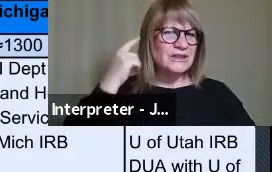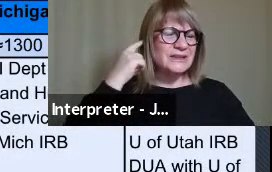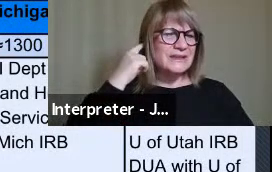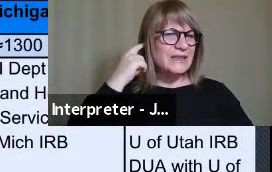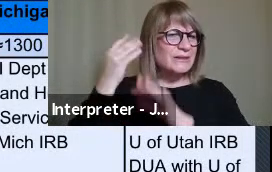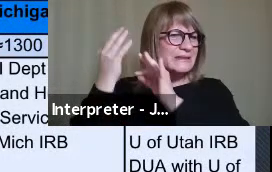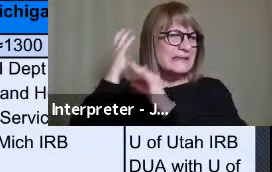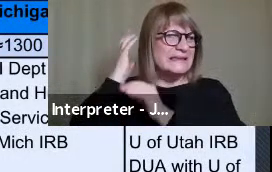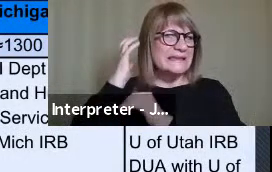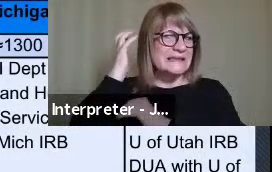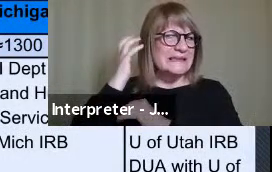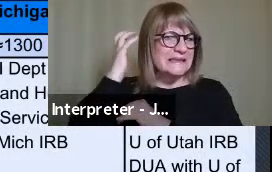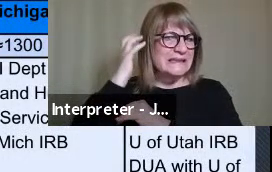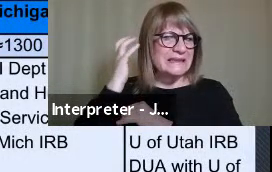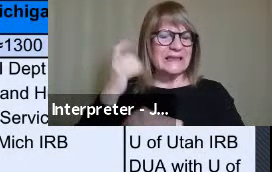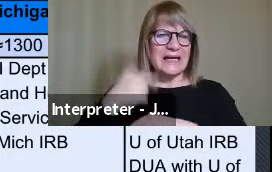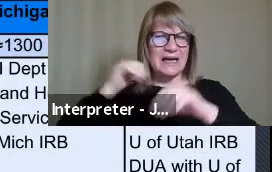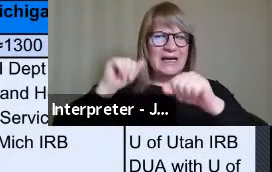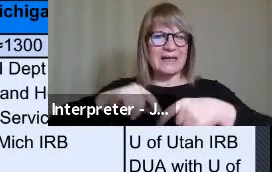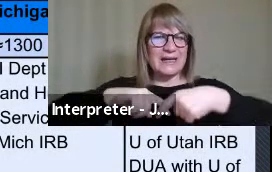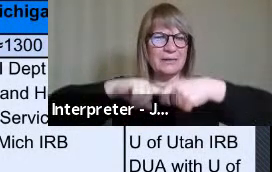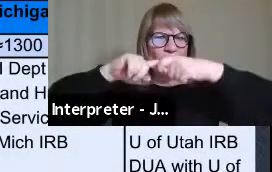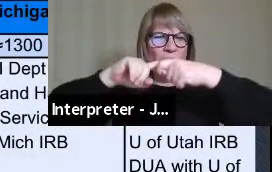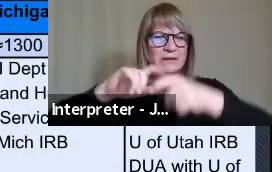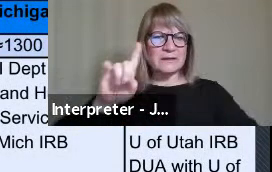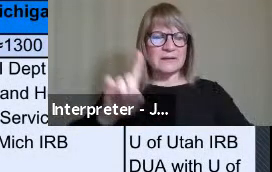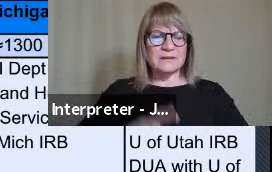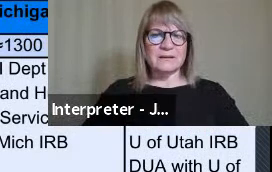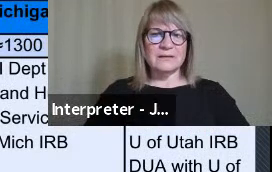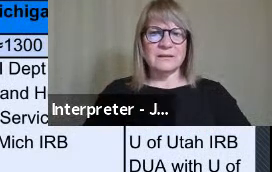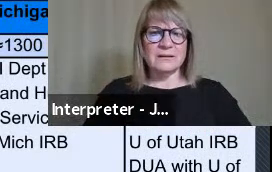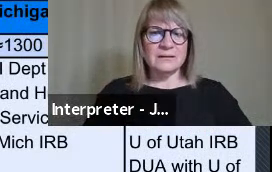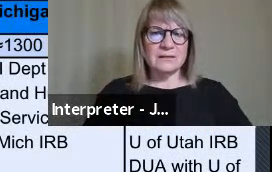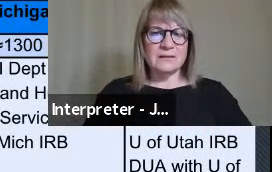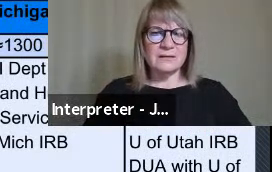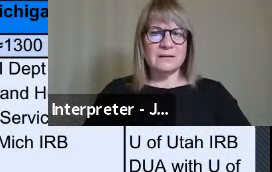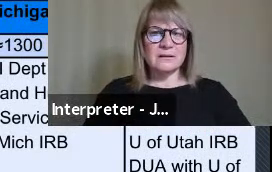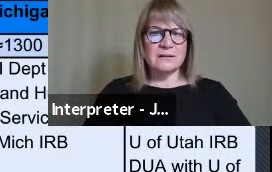pause and see if others are